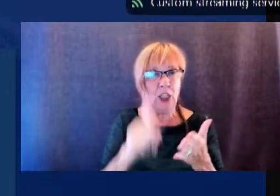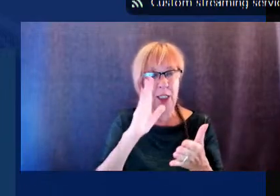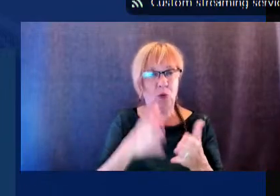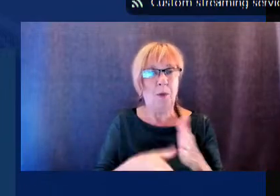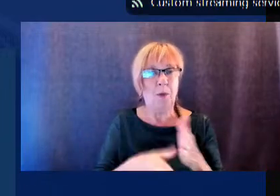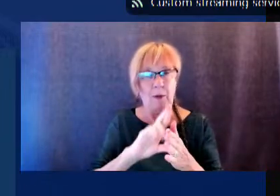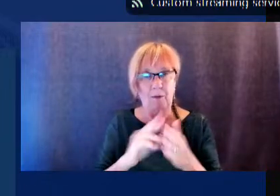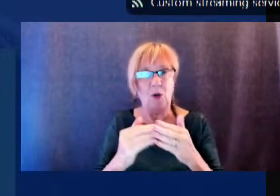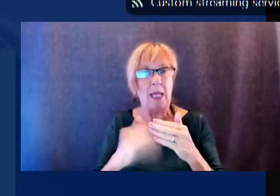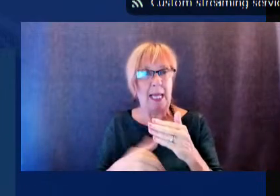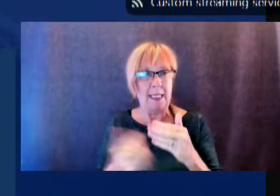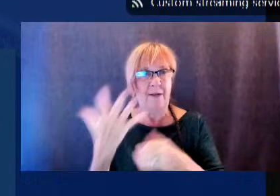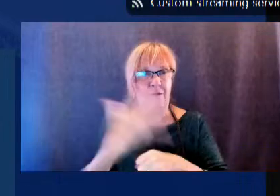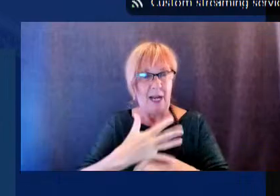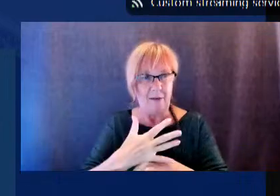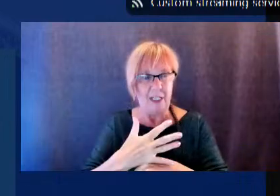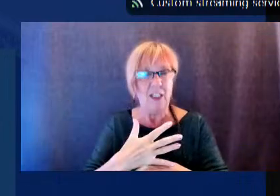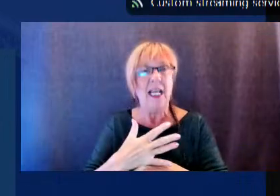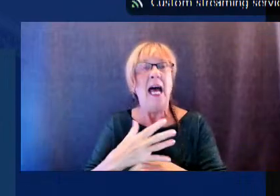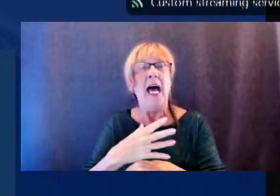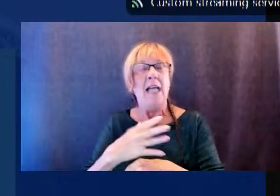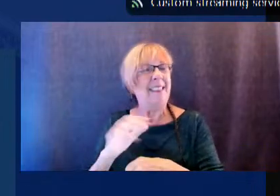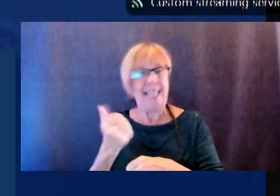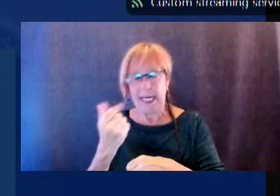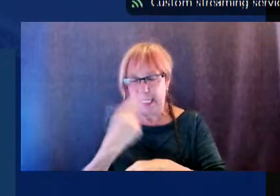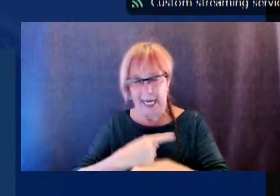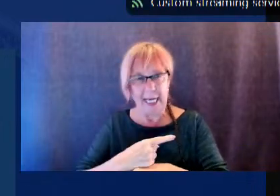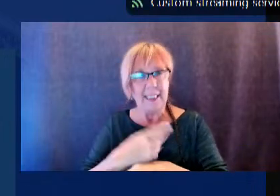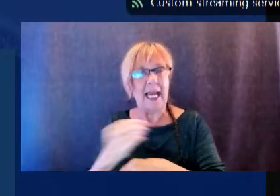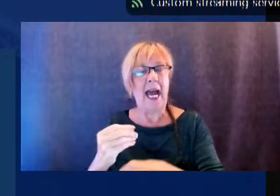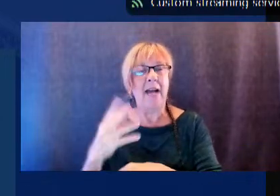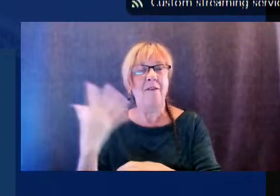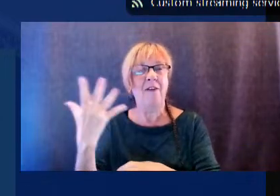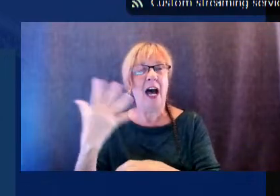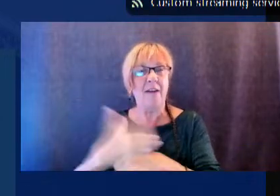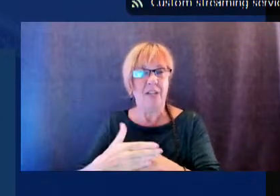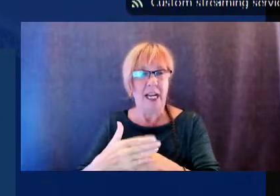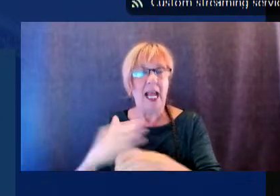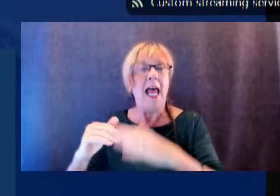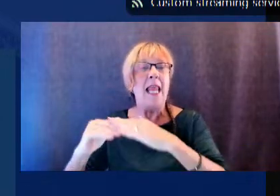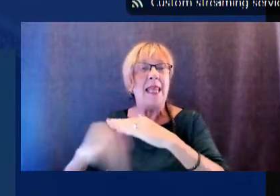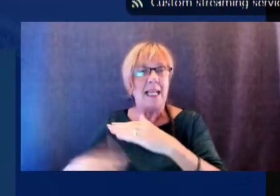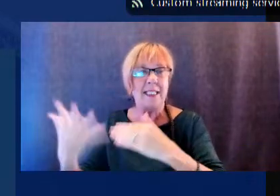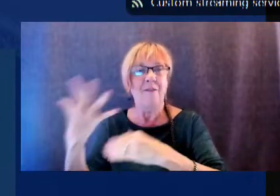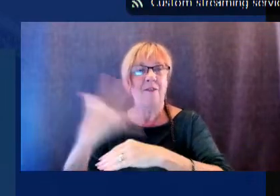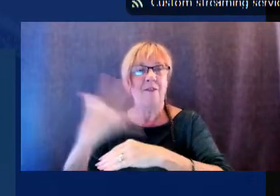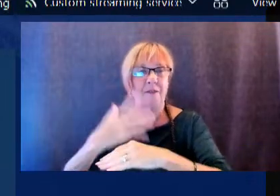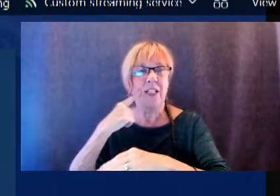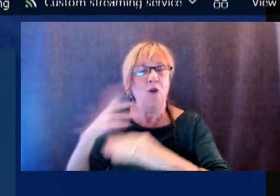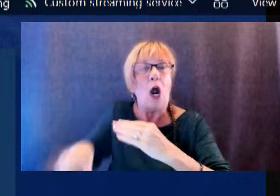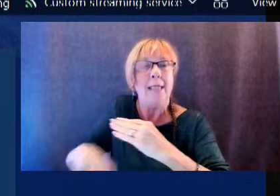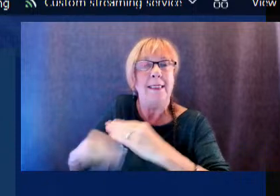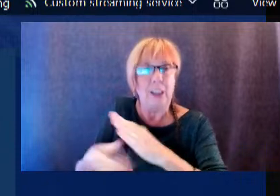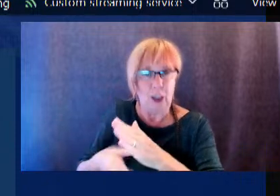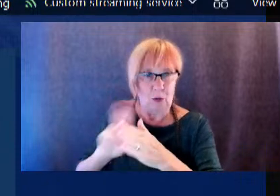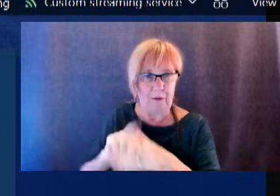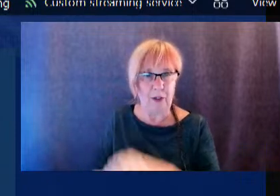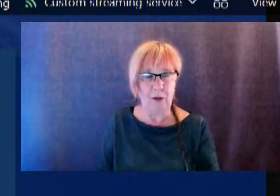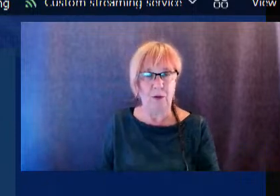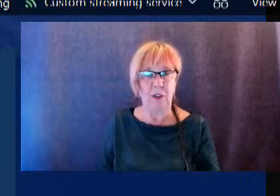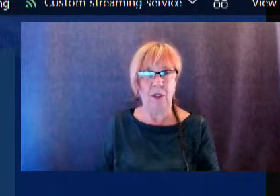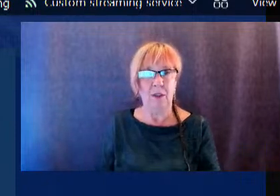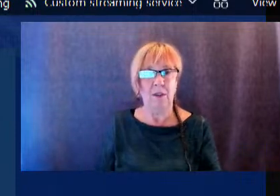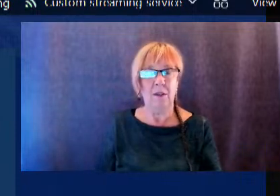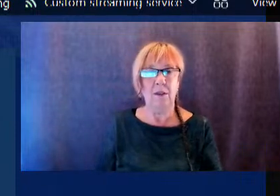and 5 business days for any additional reviews. So this dashboard has been updated as of last week to